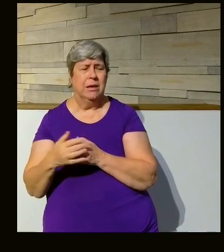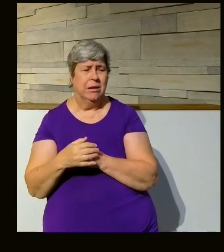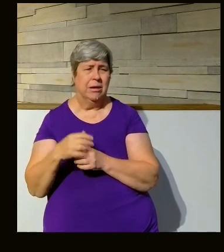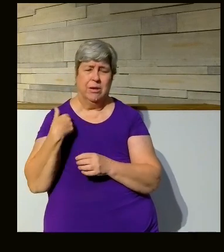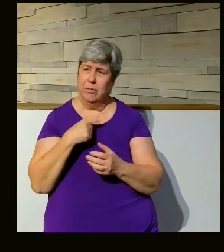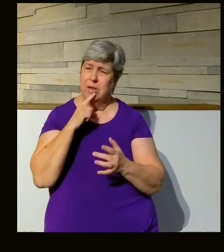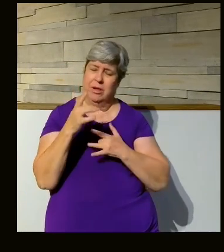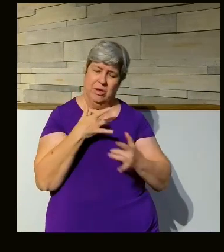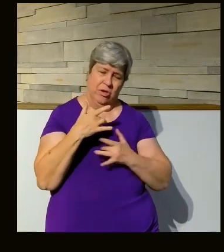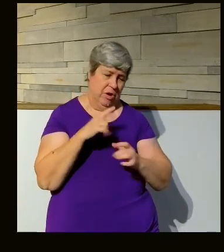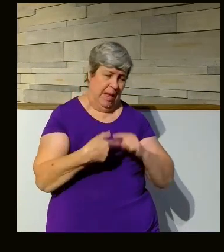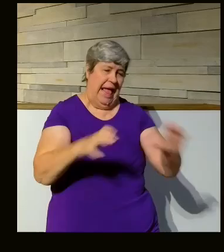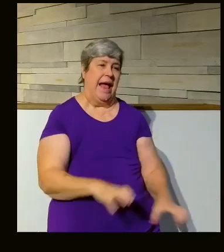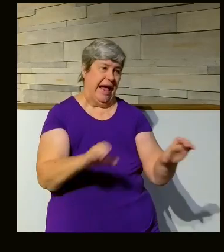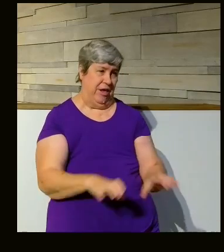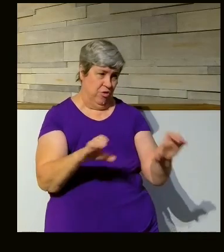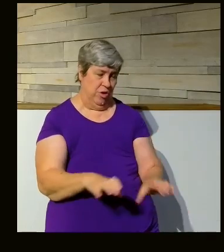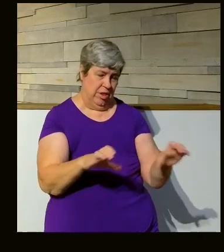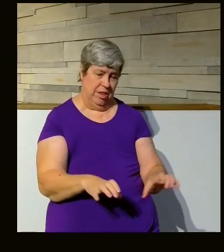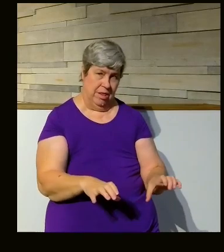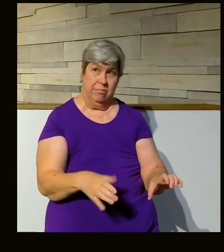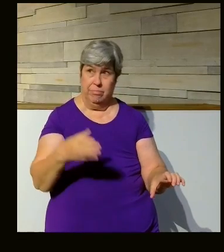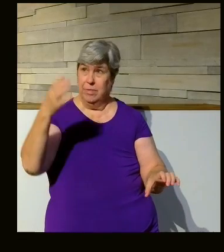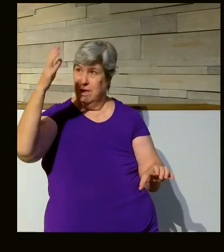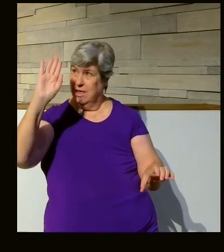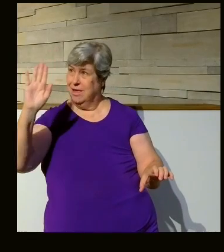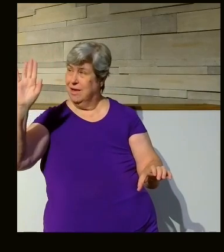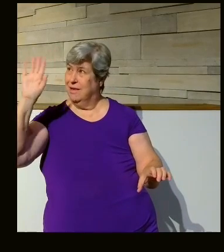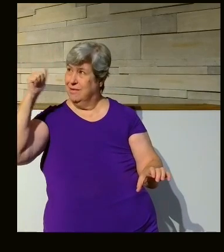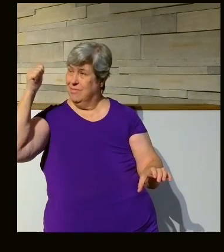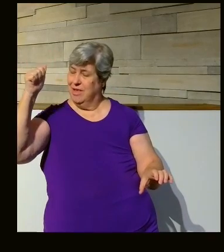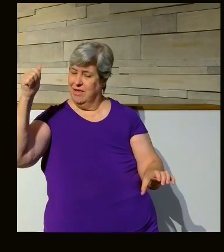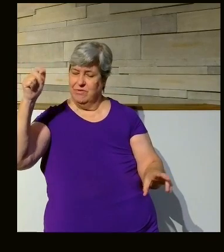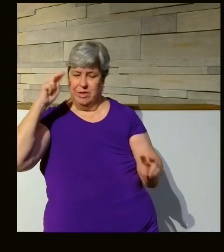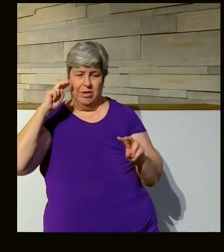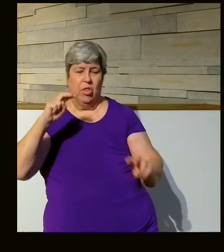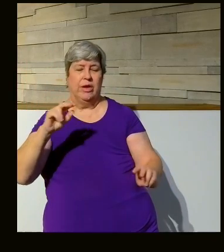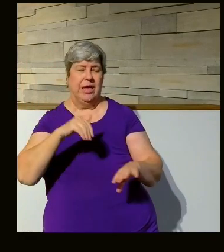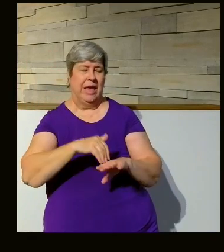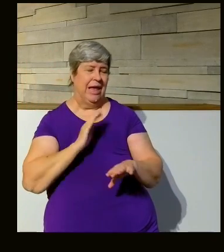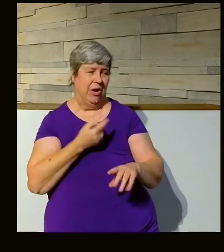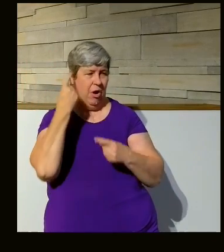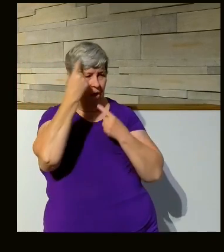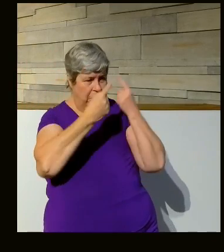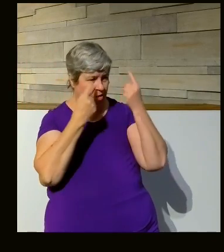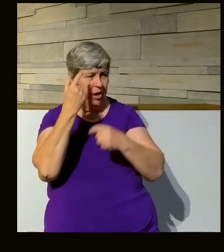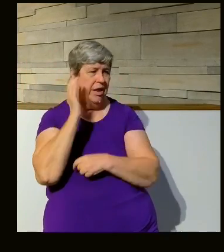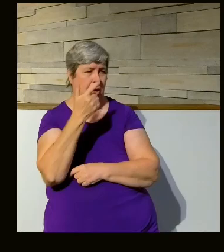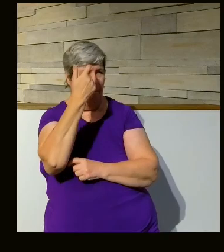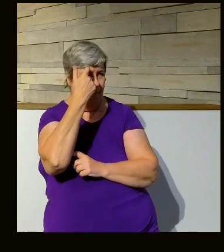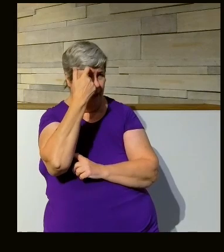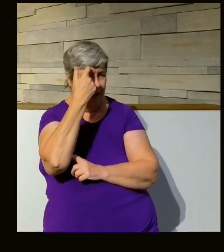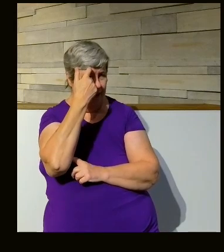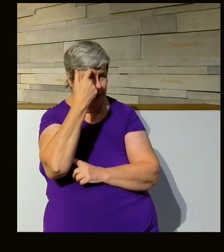We're so worried about actions, and God is pouring Himself, His attention upon what we're thinking in our minds.